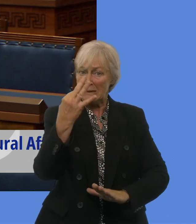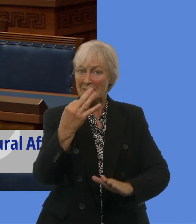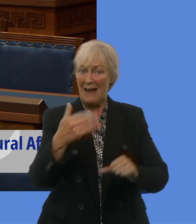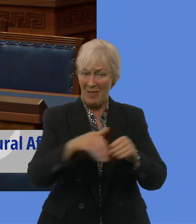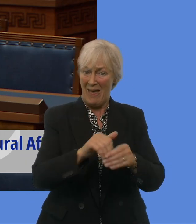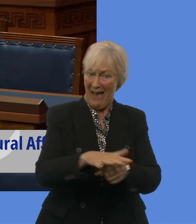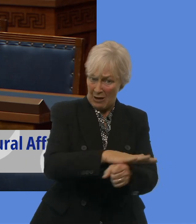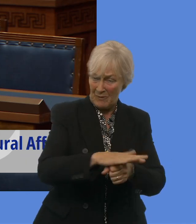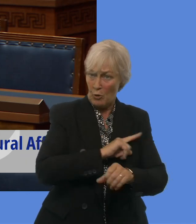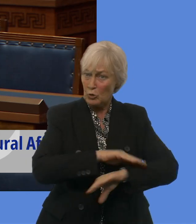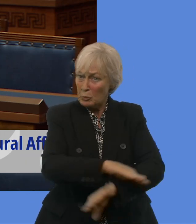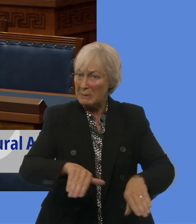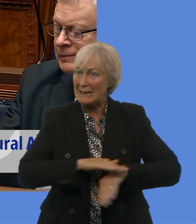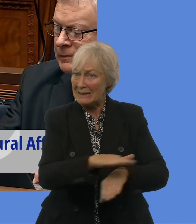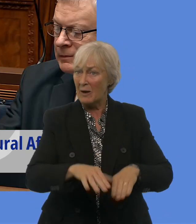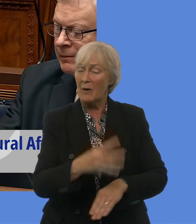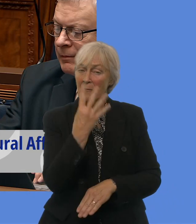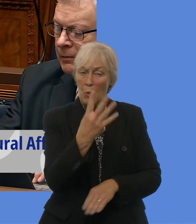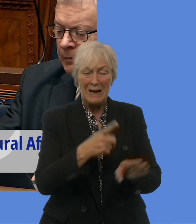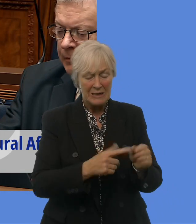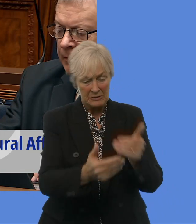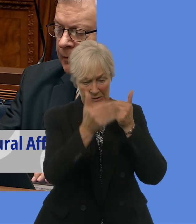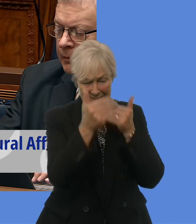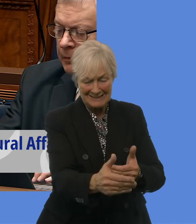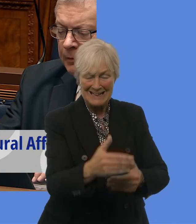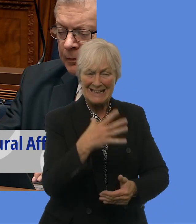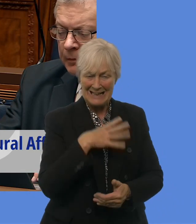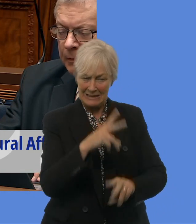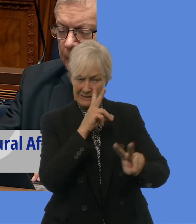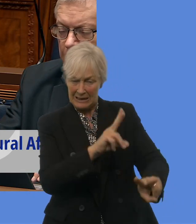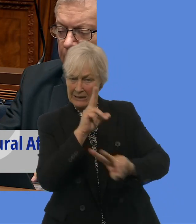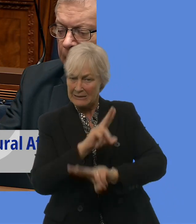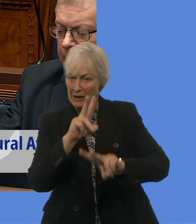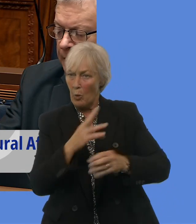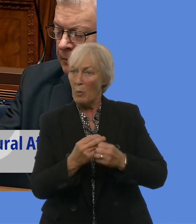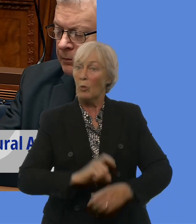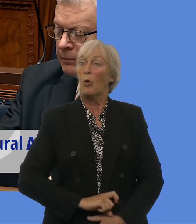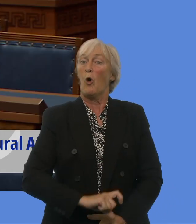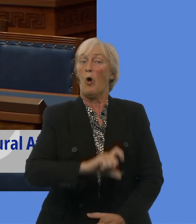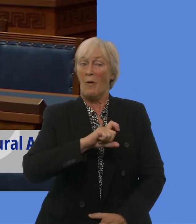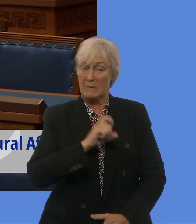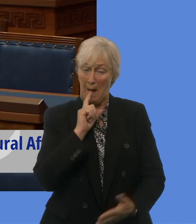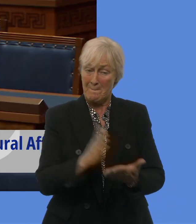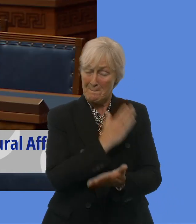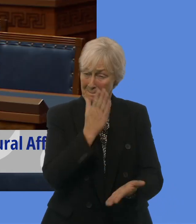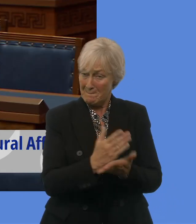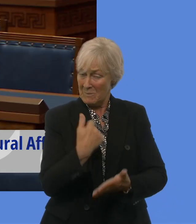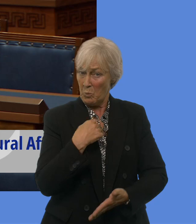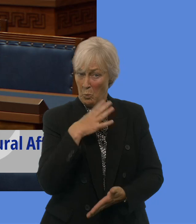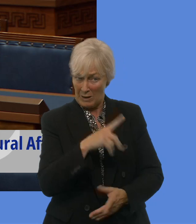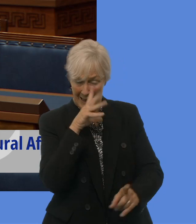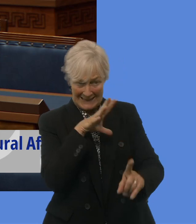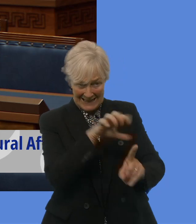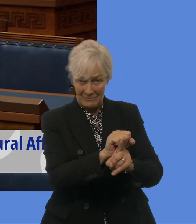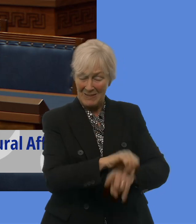candidate sites, and a full 4-year data set is required to classify with confidence. It is my intention to formally identify